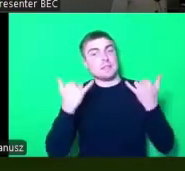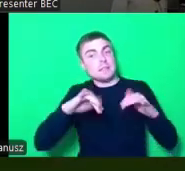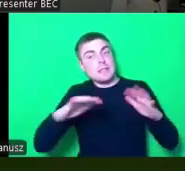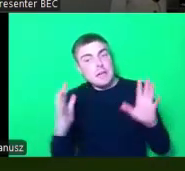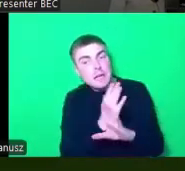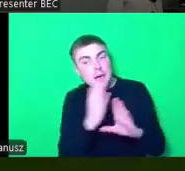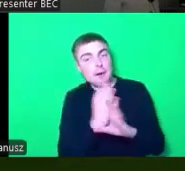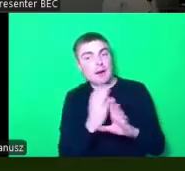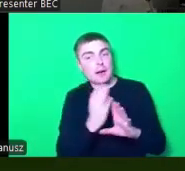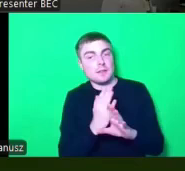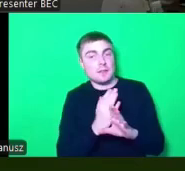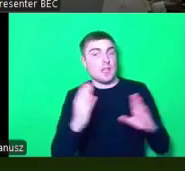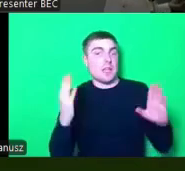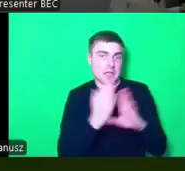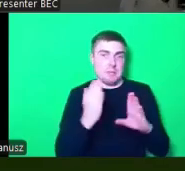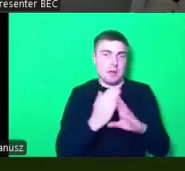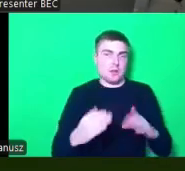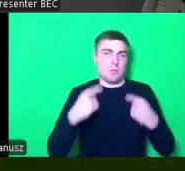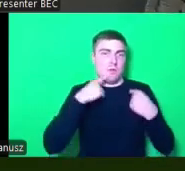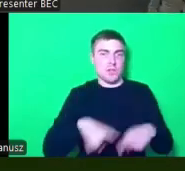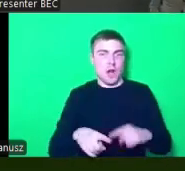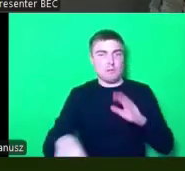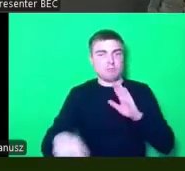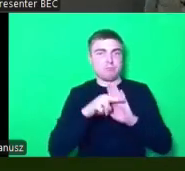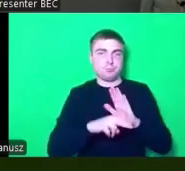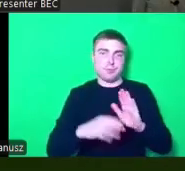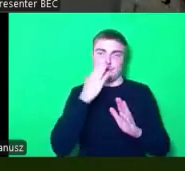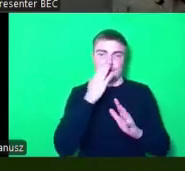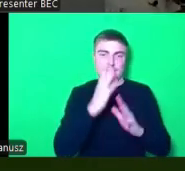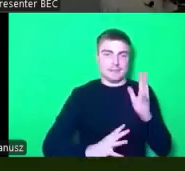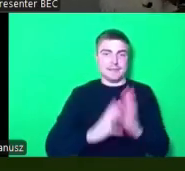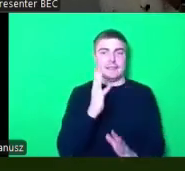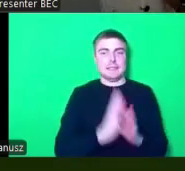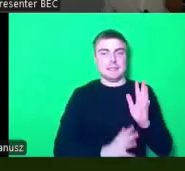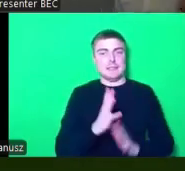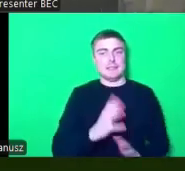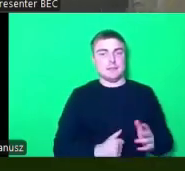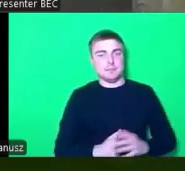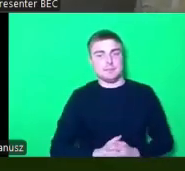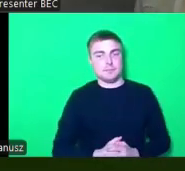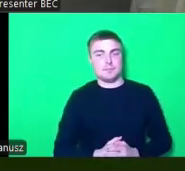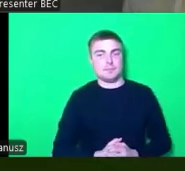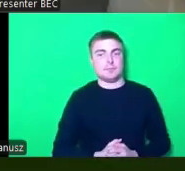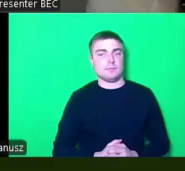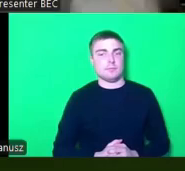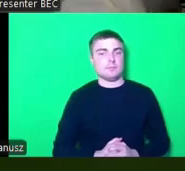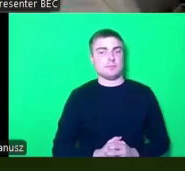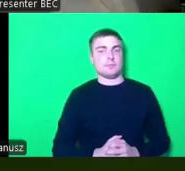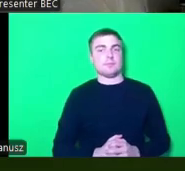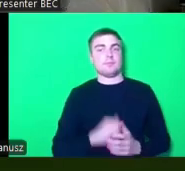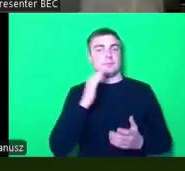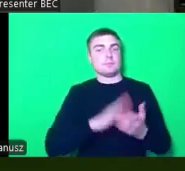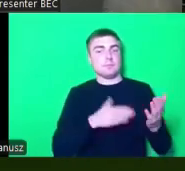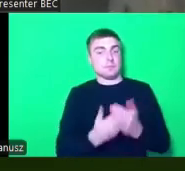the other way around. But also in conservation there's a problem. If I look to the EU habitat regulation and even the